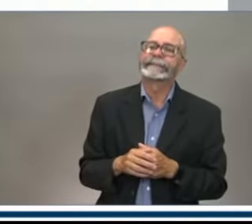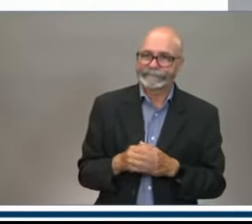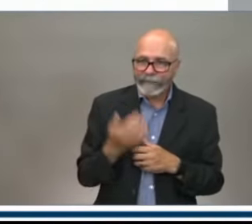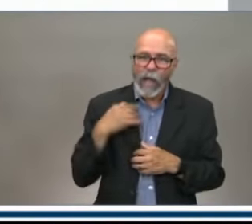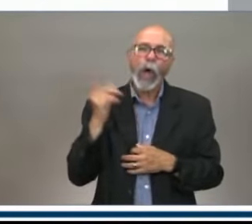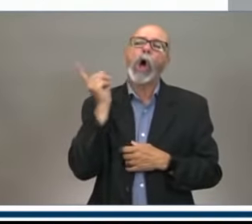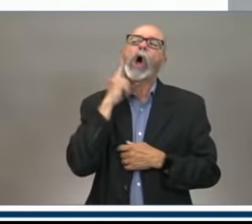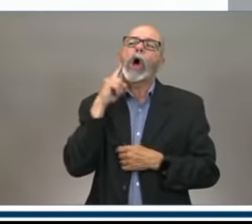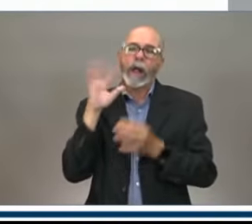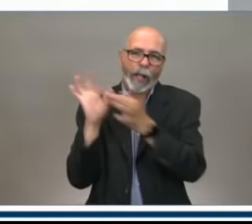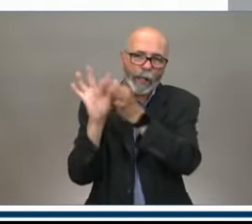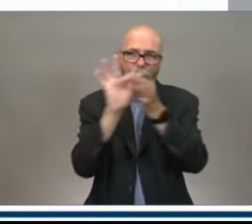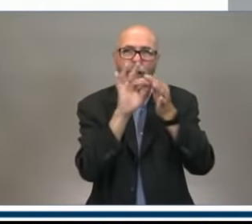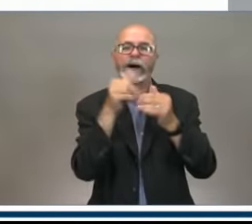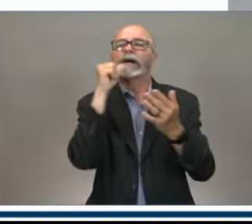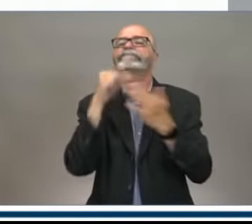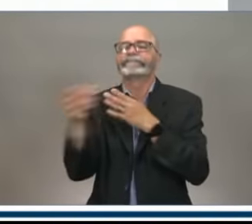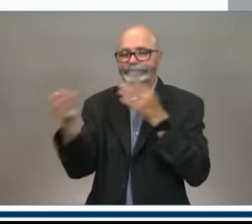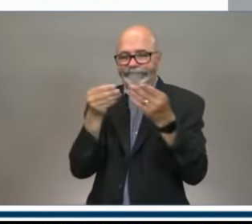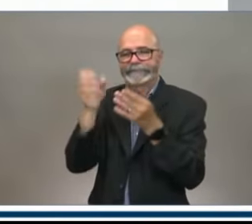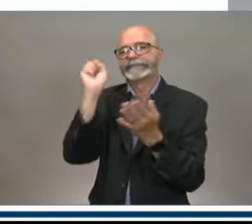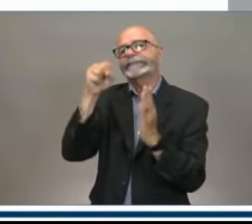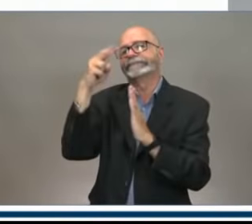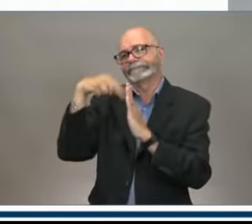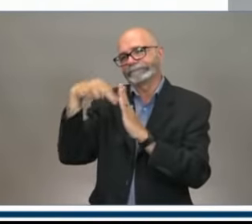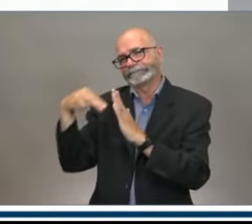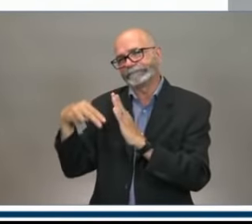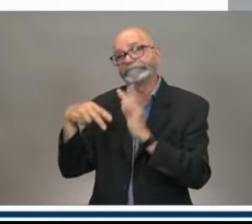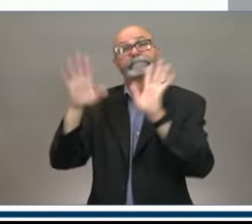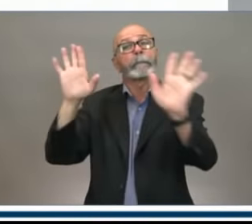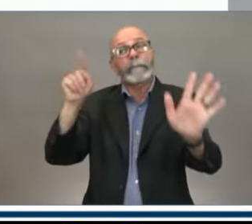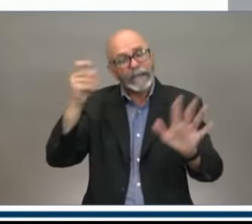taking into account. As I've said all along, that